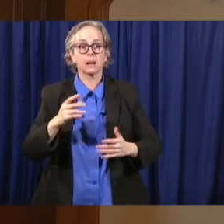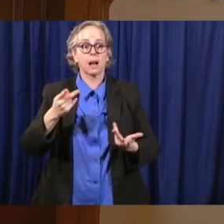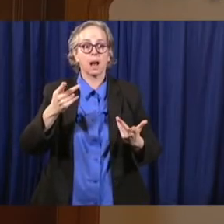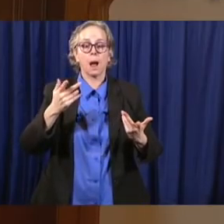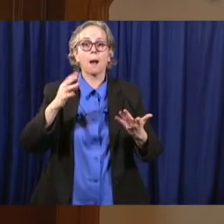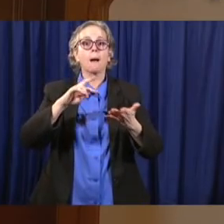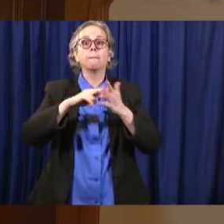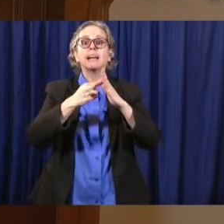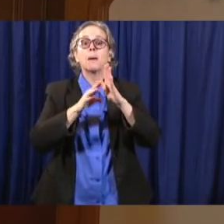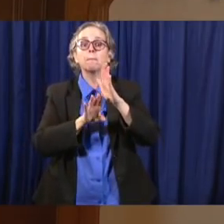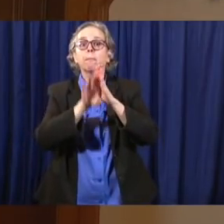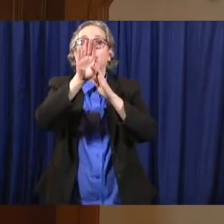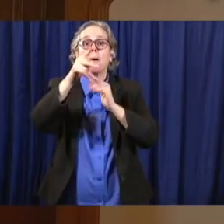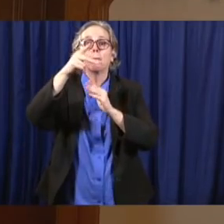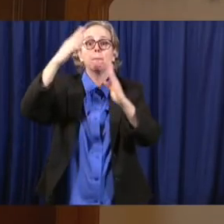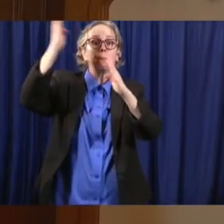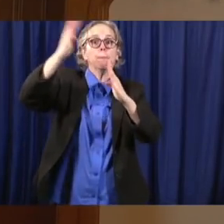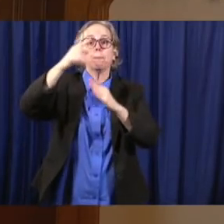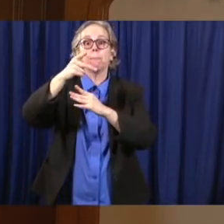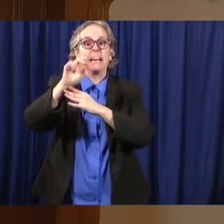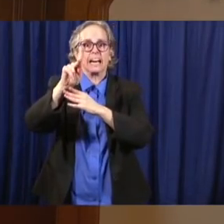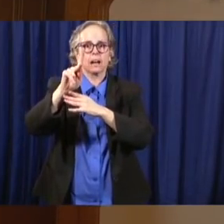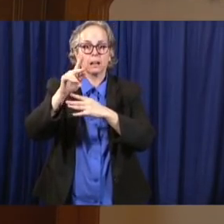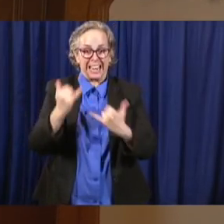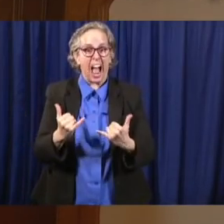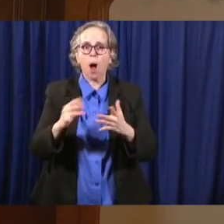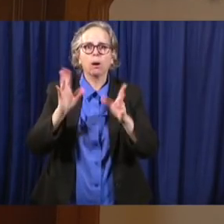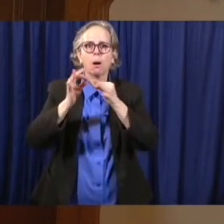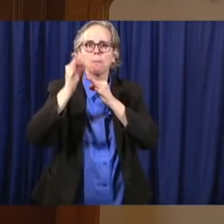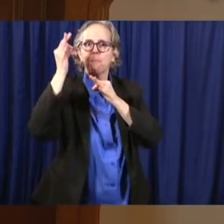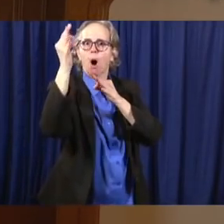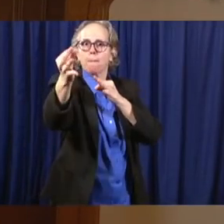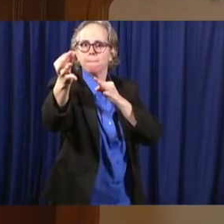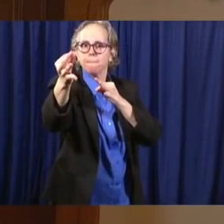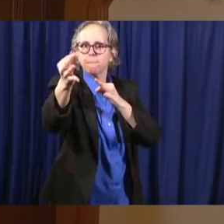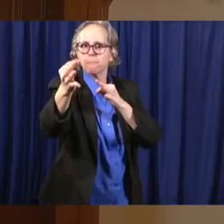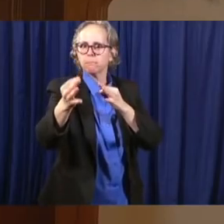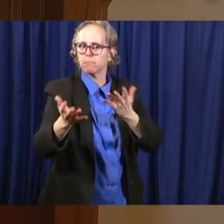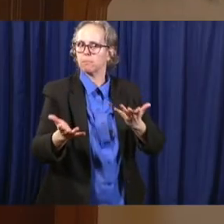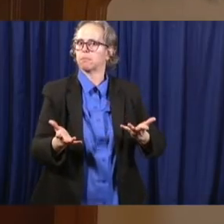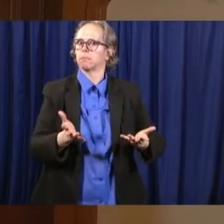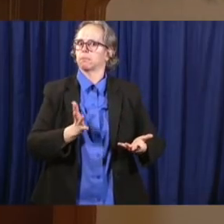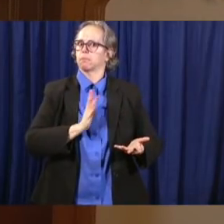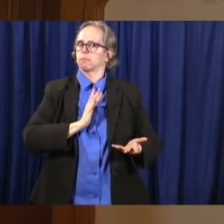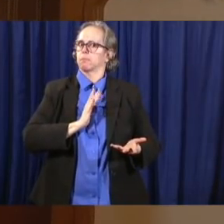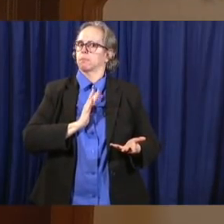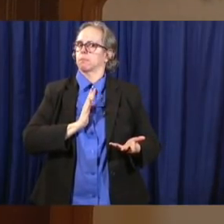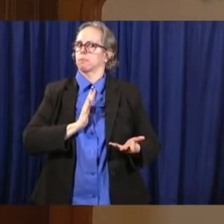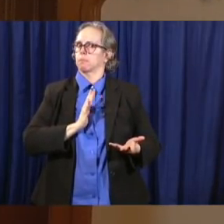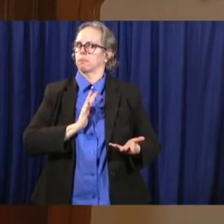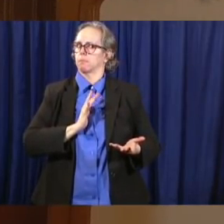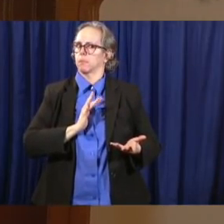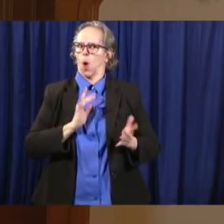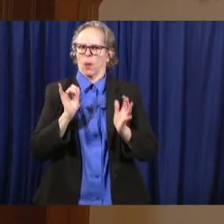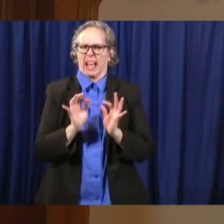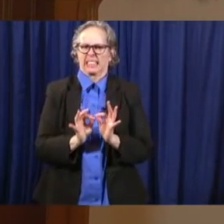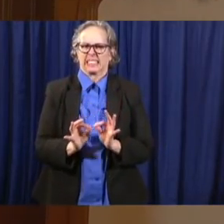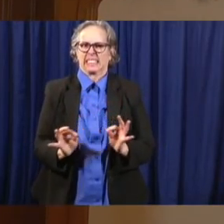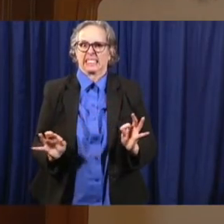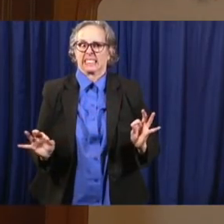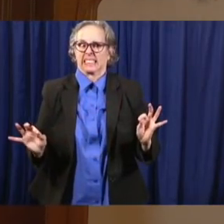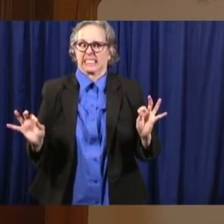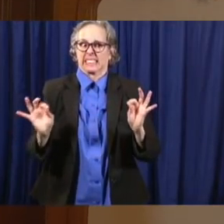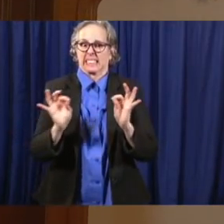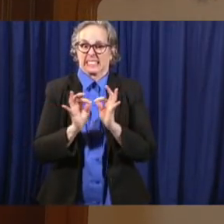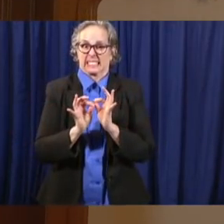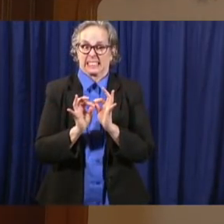the onset of the spread of disease. But it's very important to remember that within 2 weeks, if we let up,